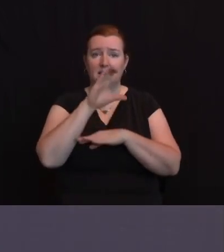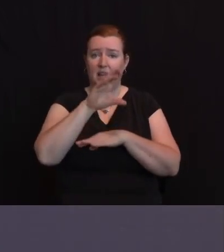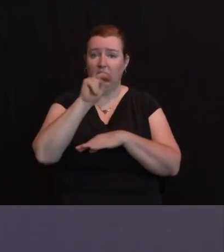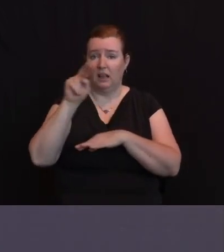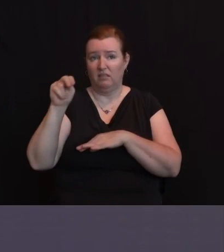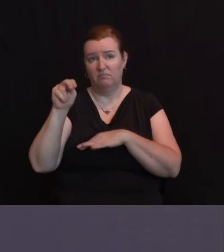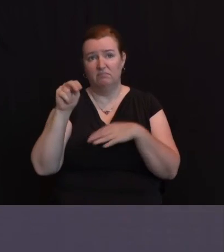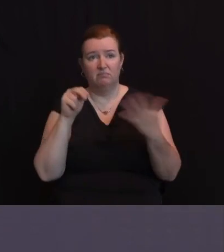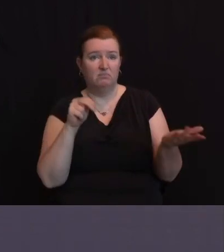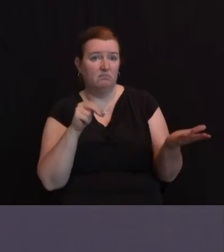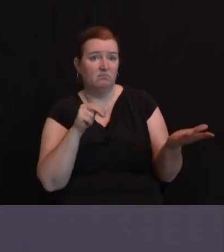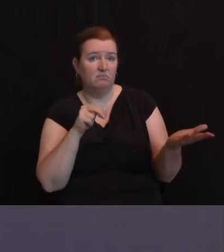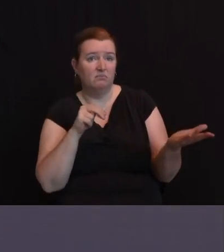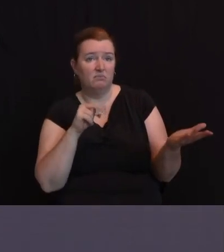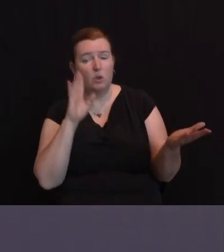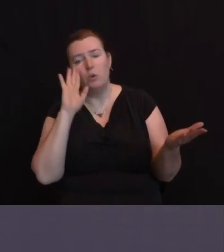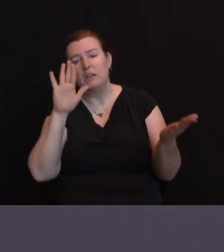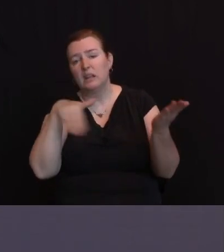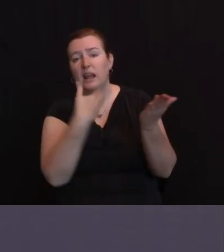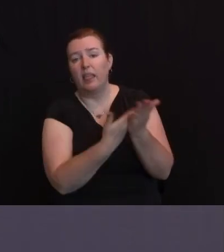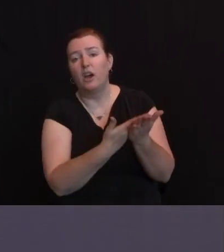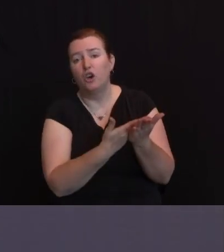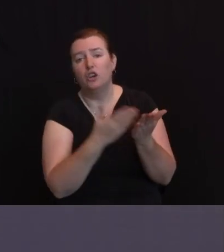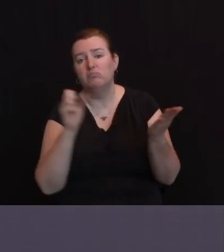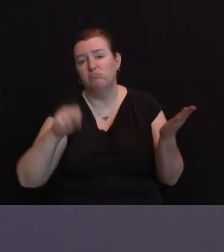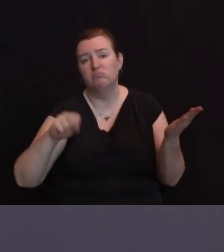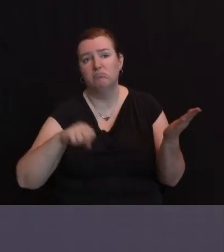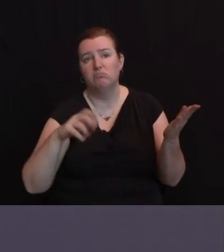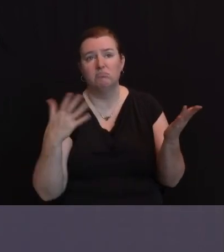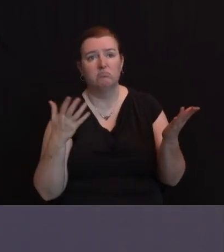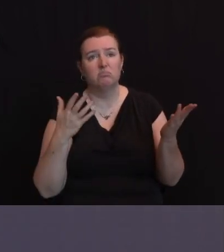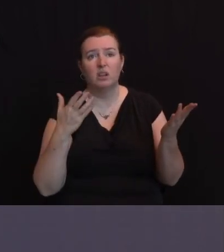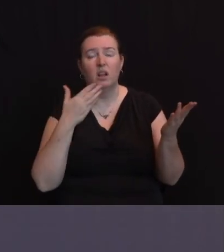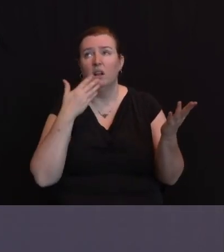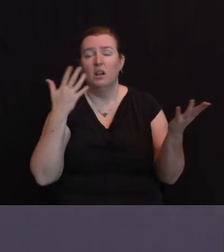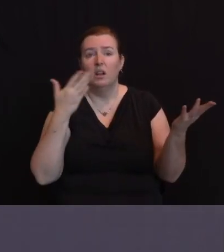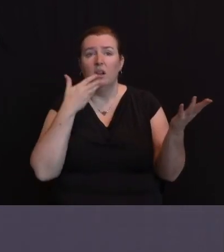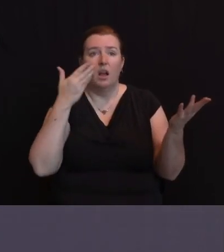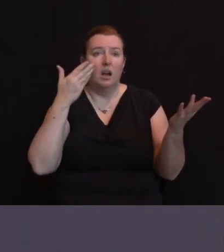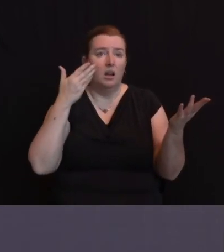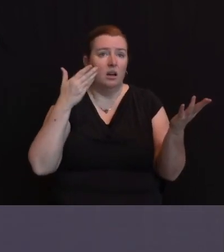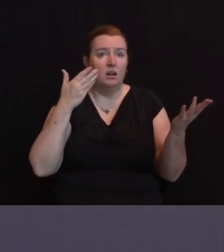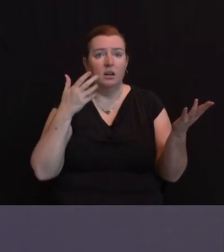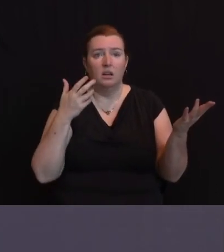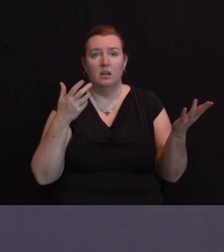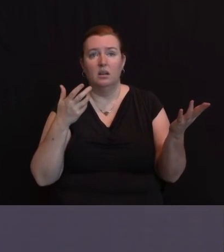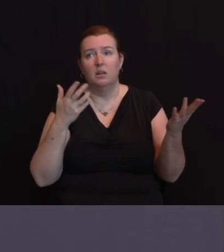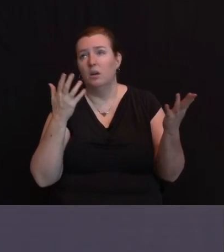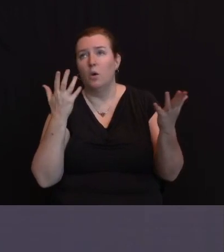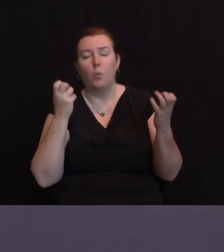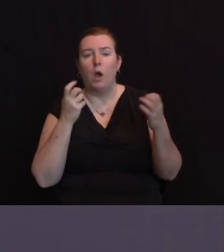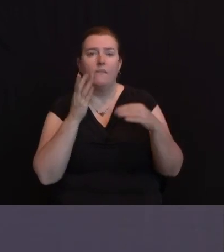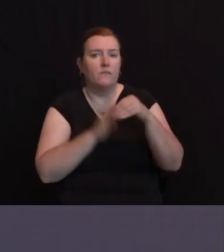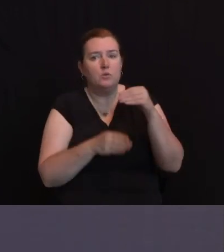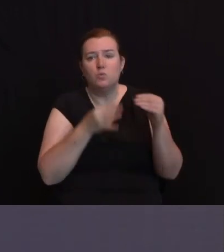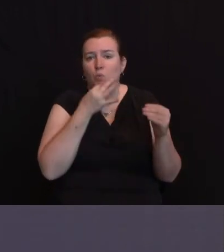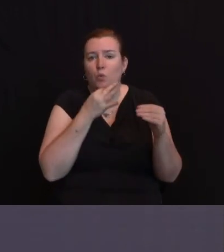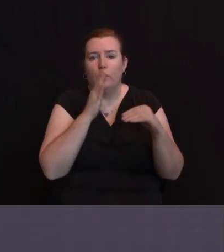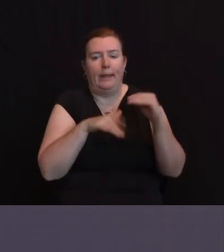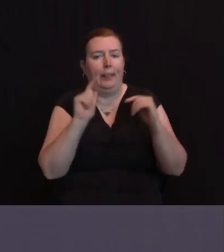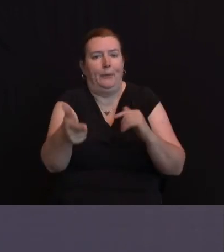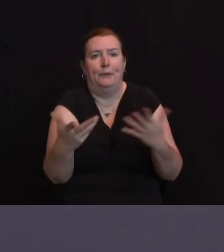We'll get there, I hope, God willing, sooner than later. But the nature of what you do in a gym and the nature of what you do in a